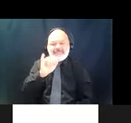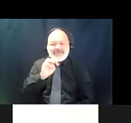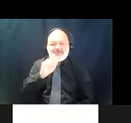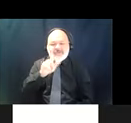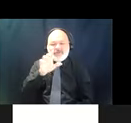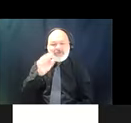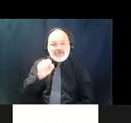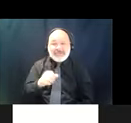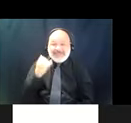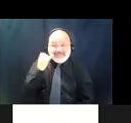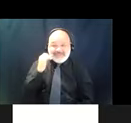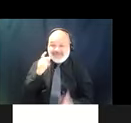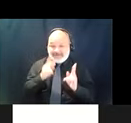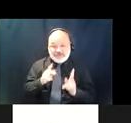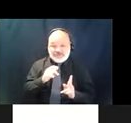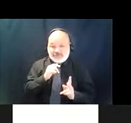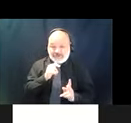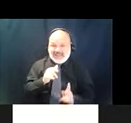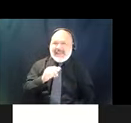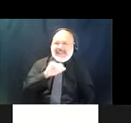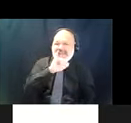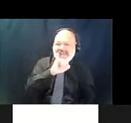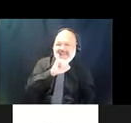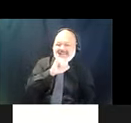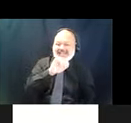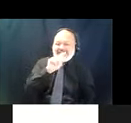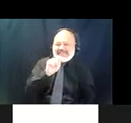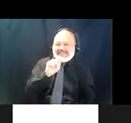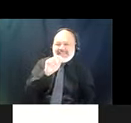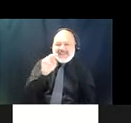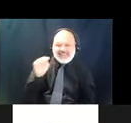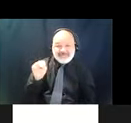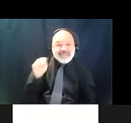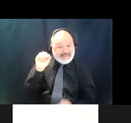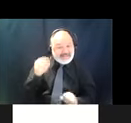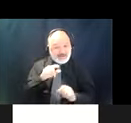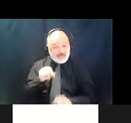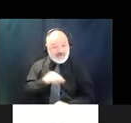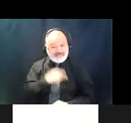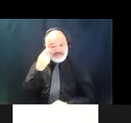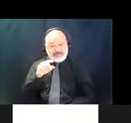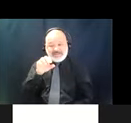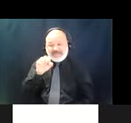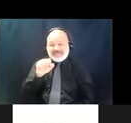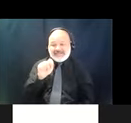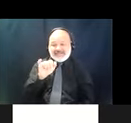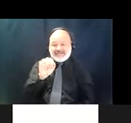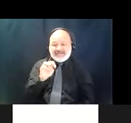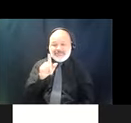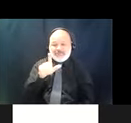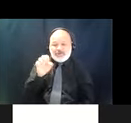if undocumented immigrants have an ITIN or ITIN, can they qualify for the stimulus?